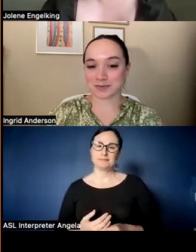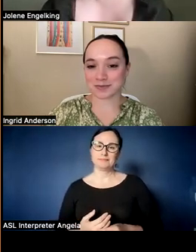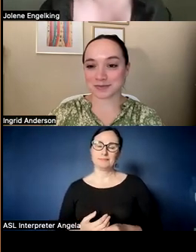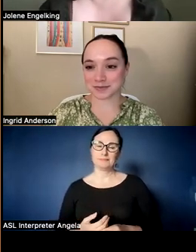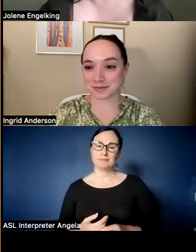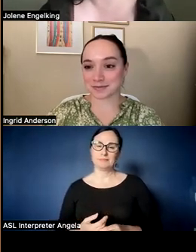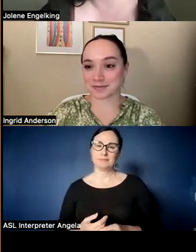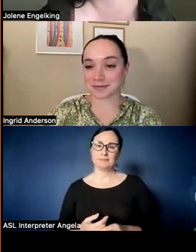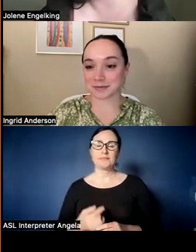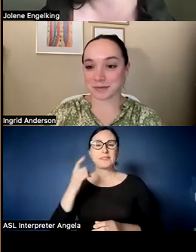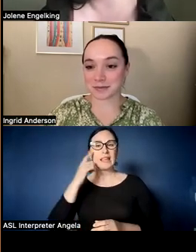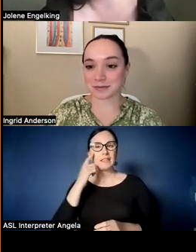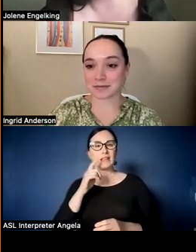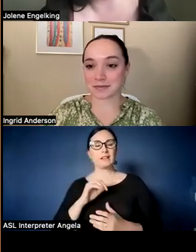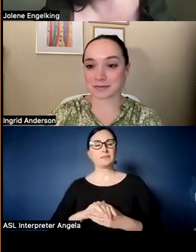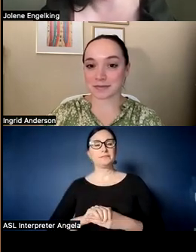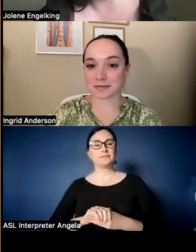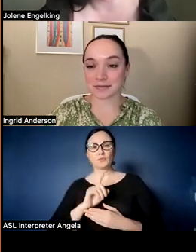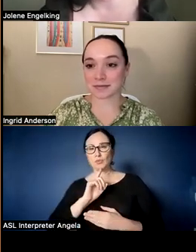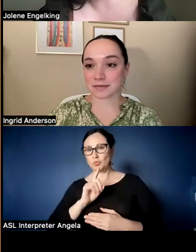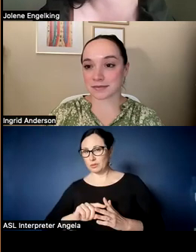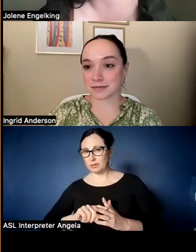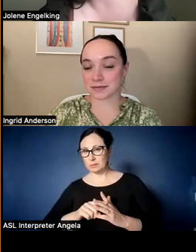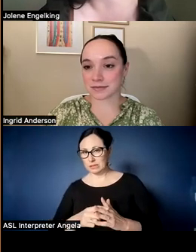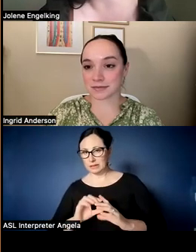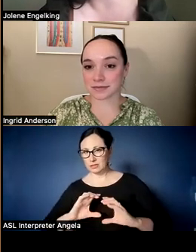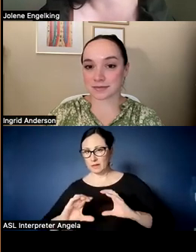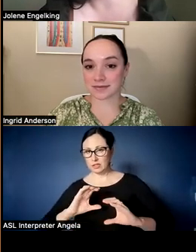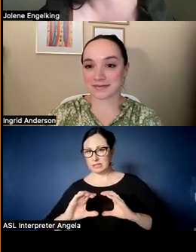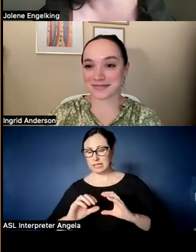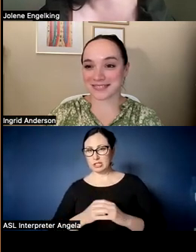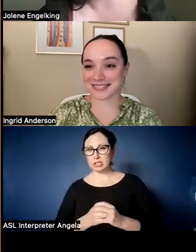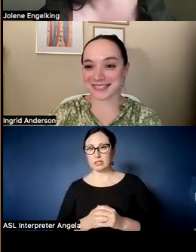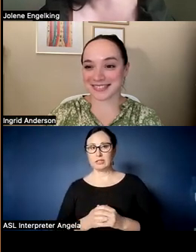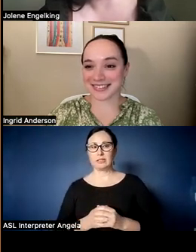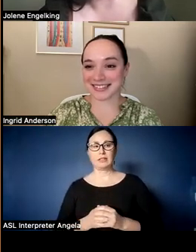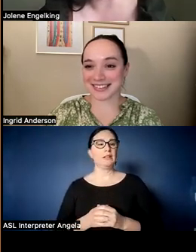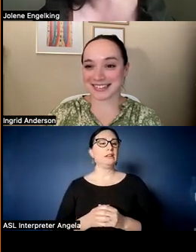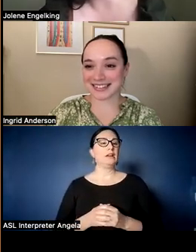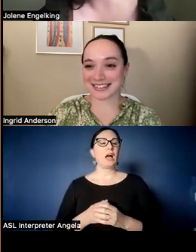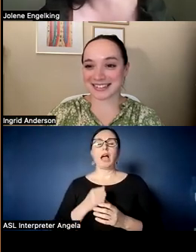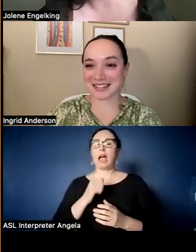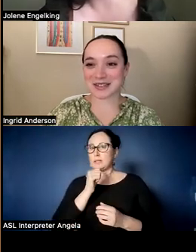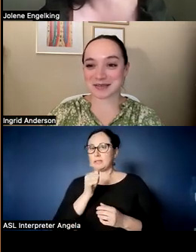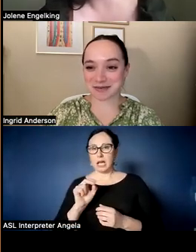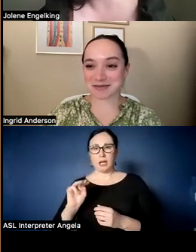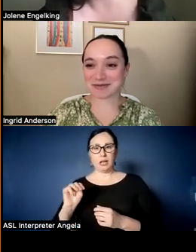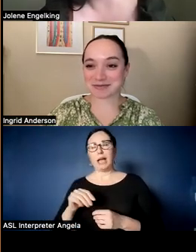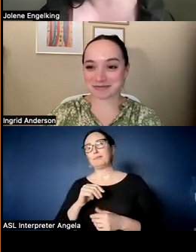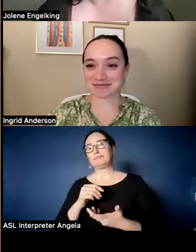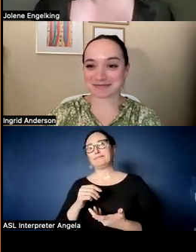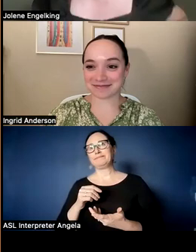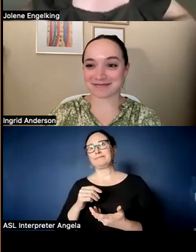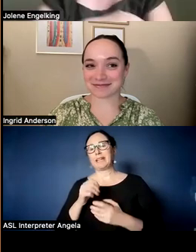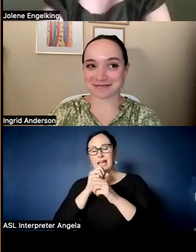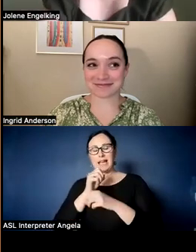And I think, to really begin this conversation, I'm just going to acknowledge I was unmuted, which after doing virtual trainings for, 6 years, you'd